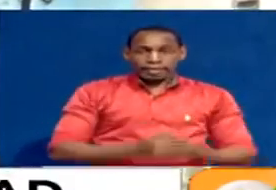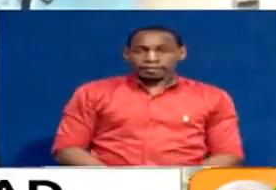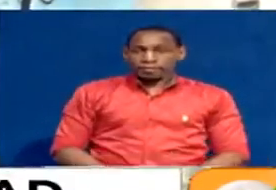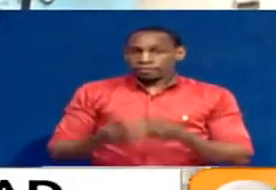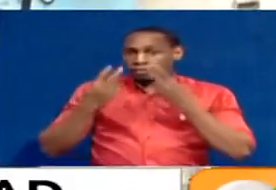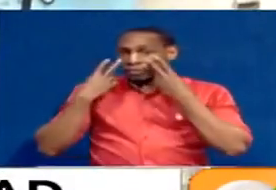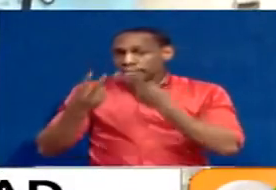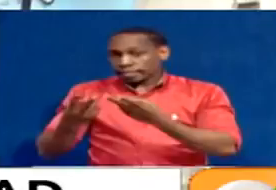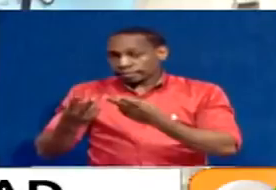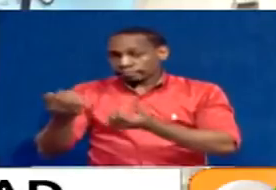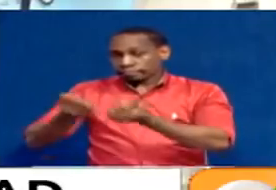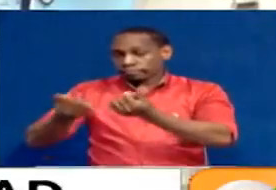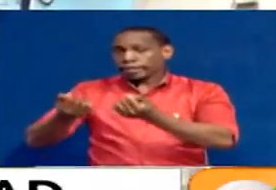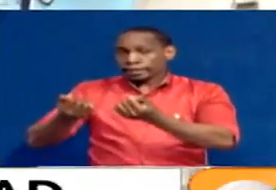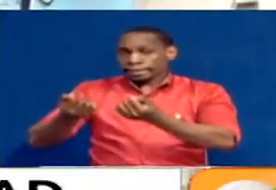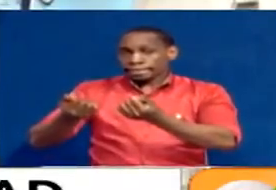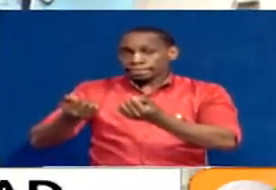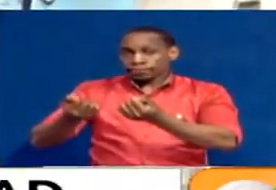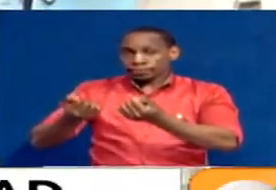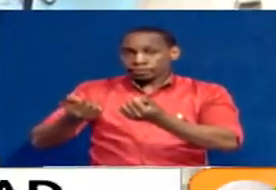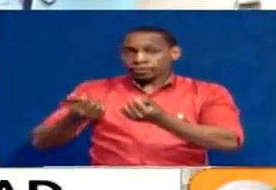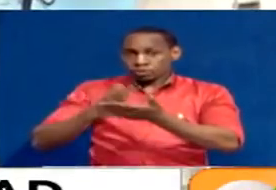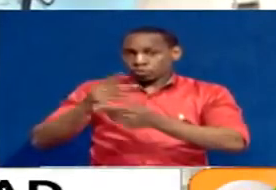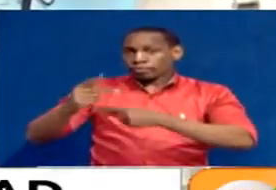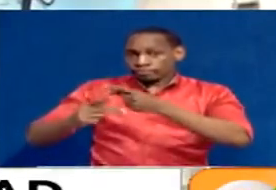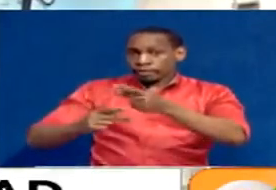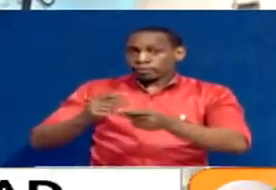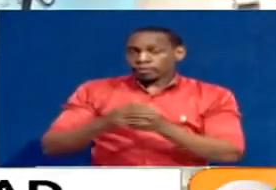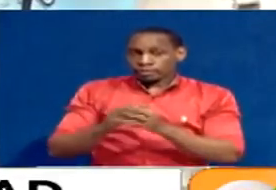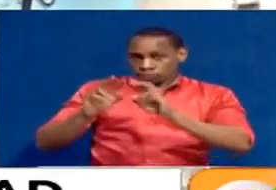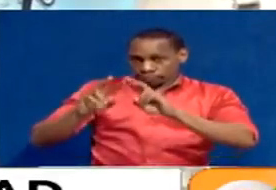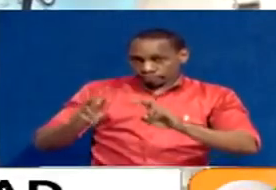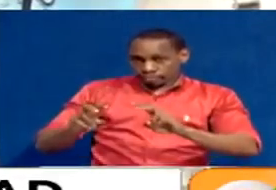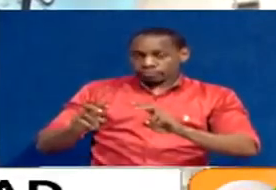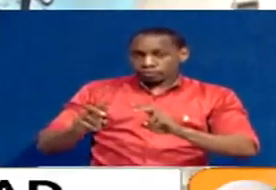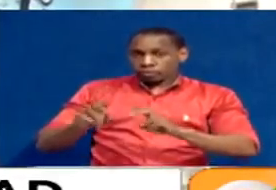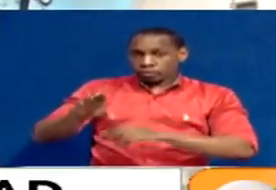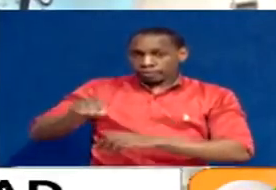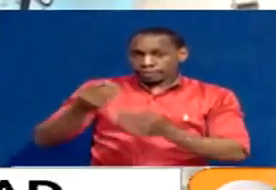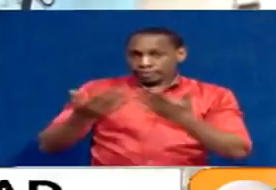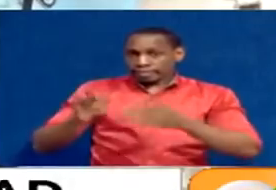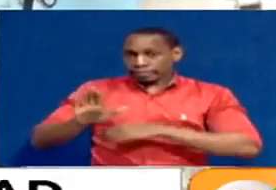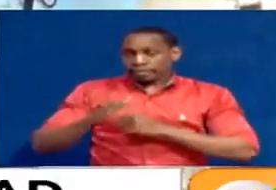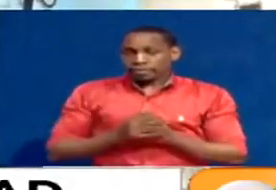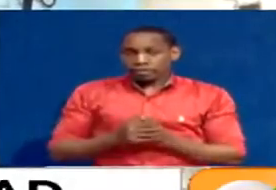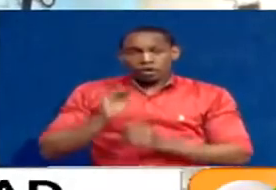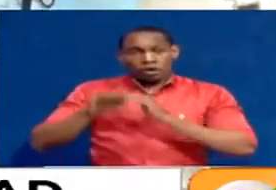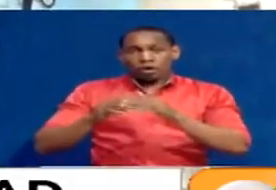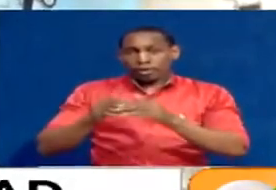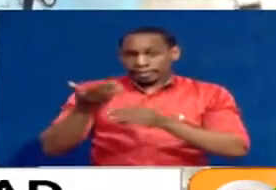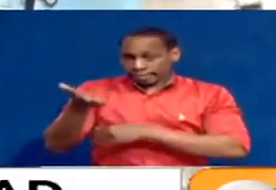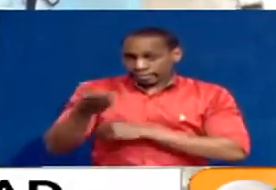the vehicle. In the course of processing, we found our belongings were all